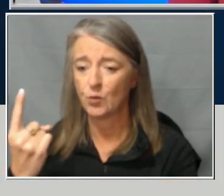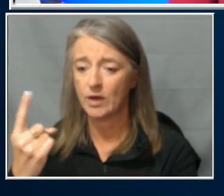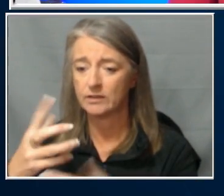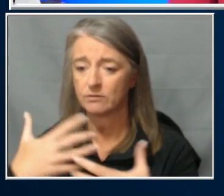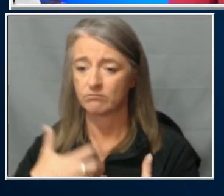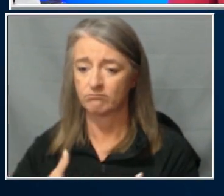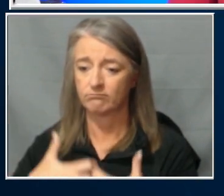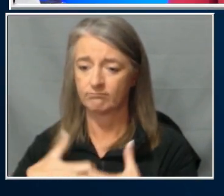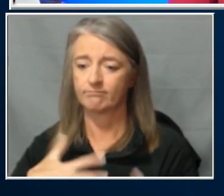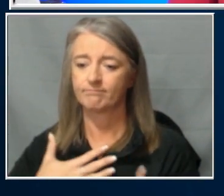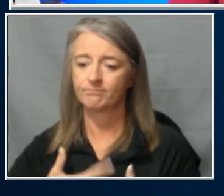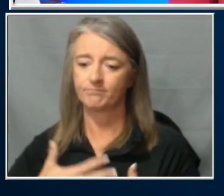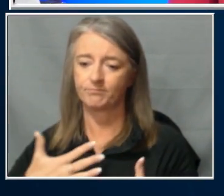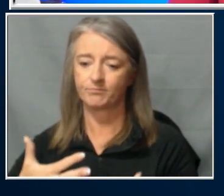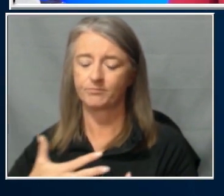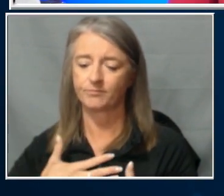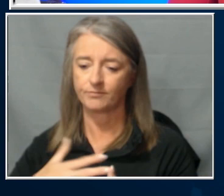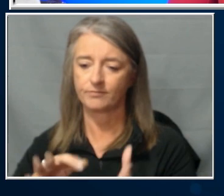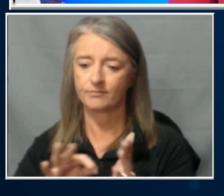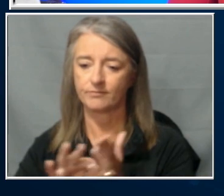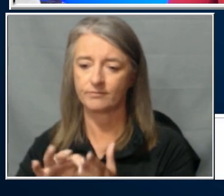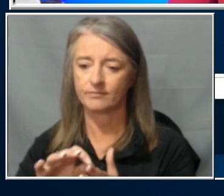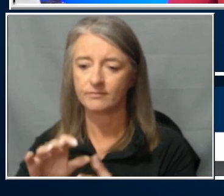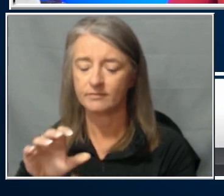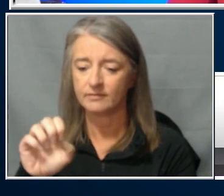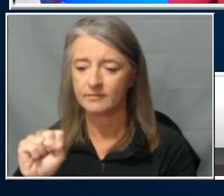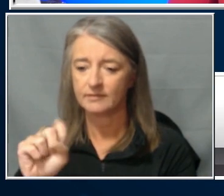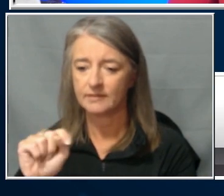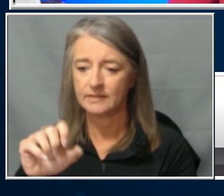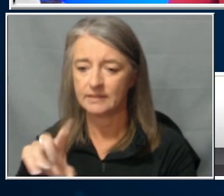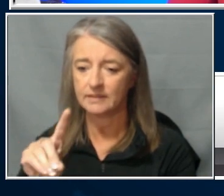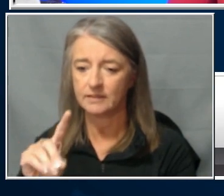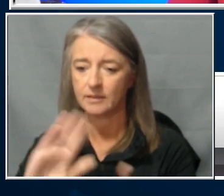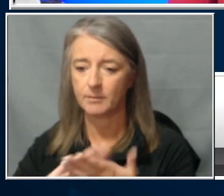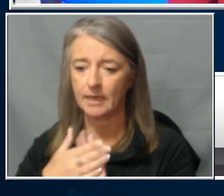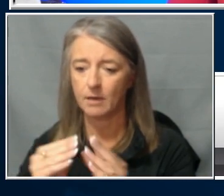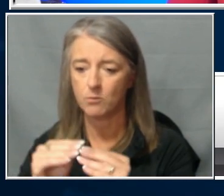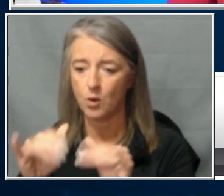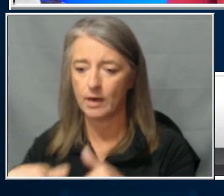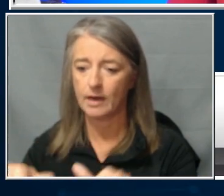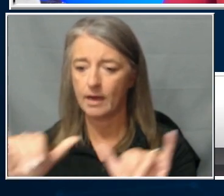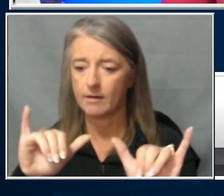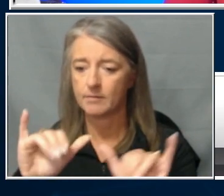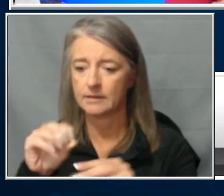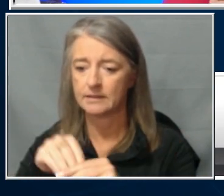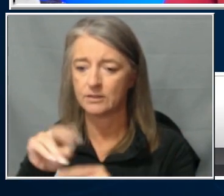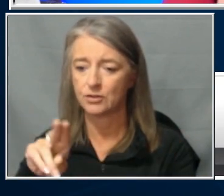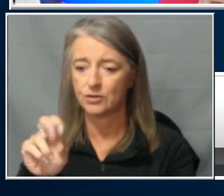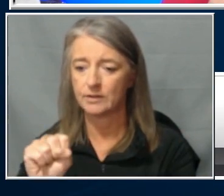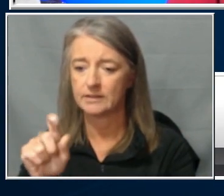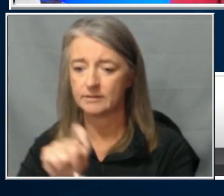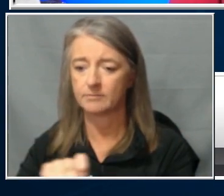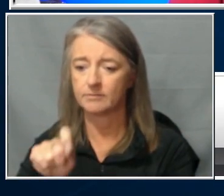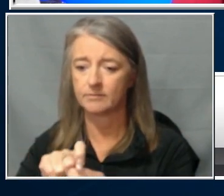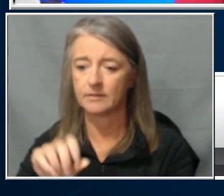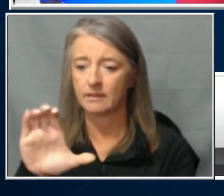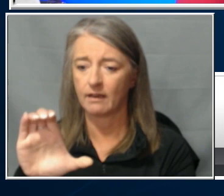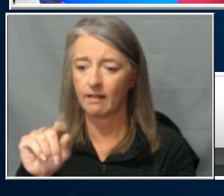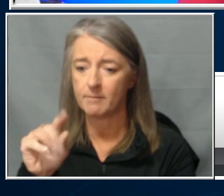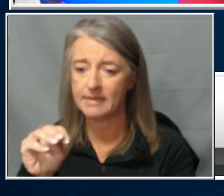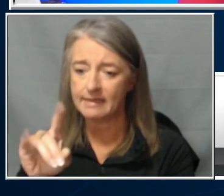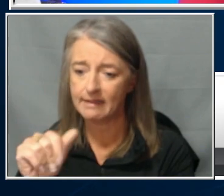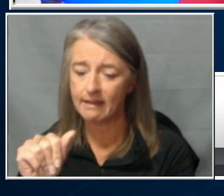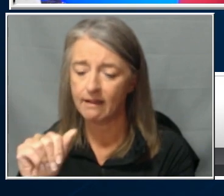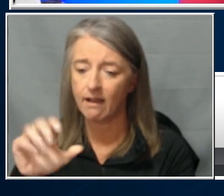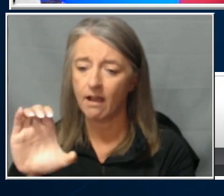numbers from the CDC last week show sexually transmitted infections are becoming more common in the U.S., specifically chlamydia, gonorrhea,